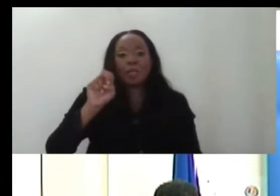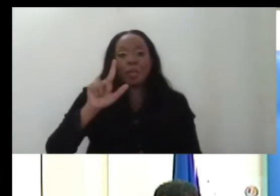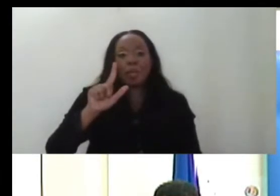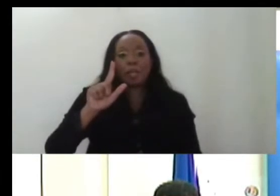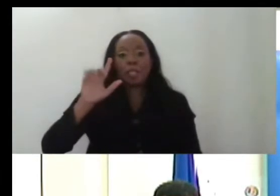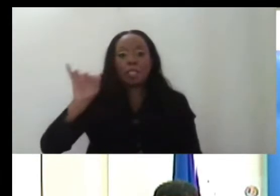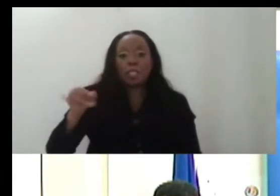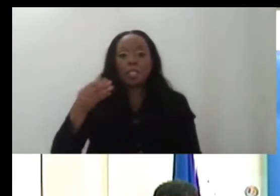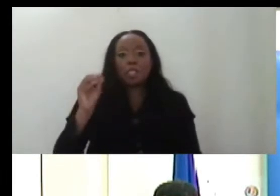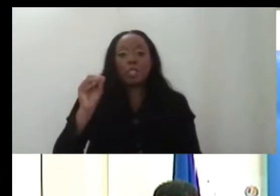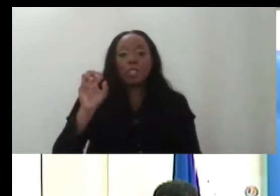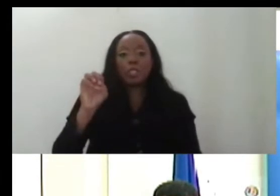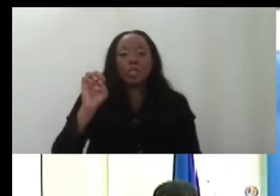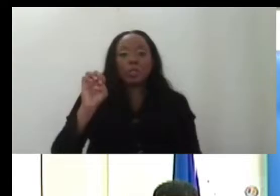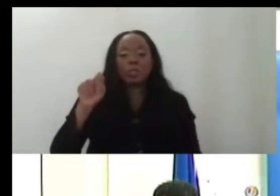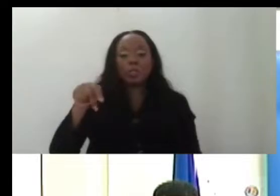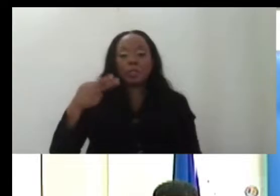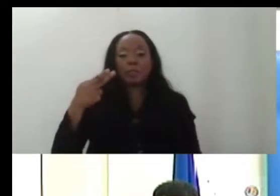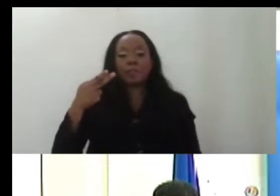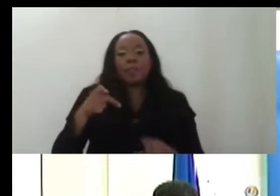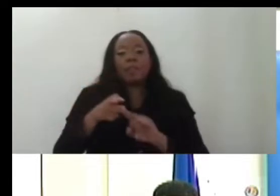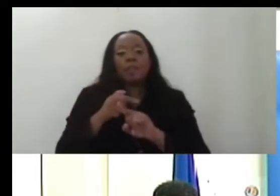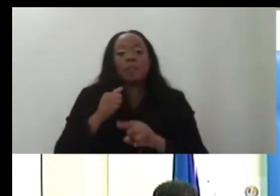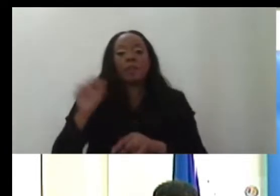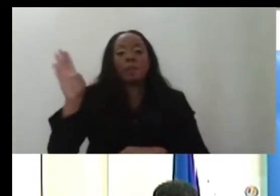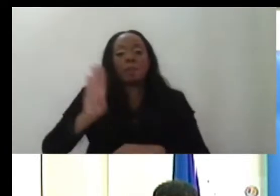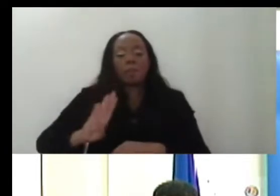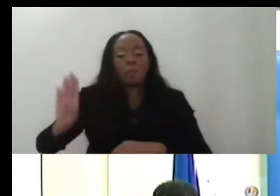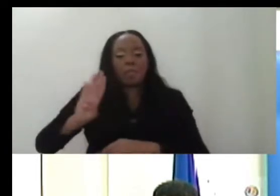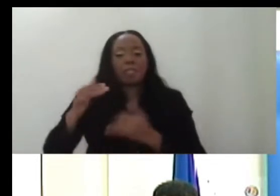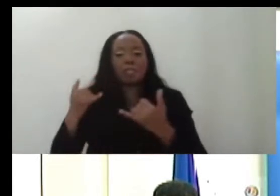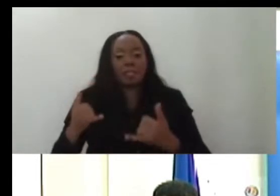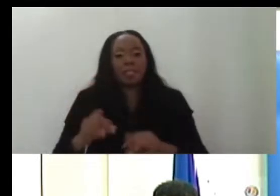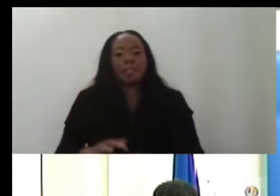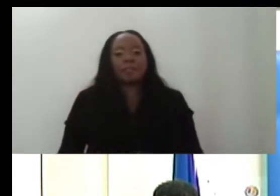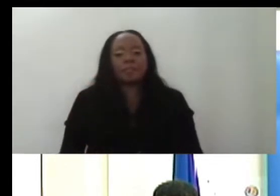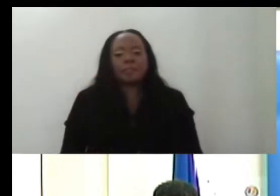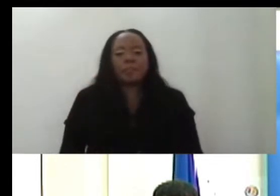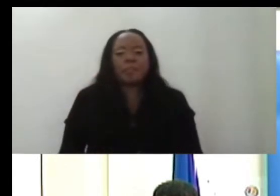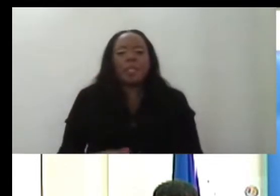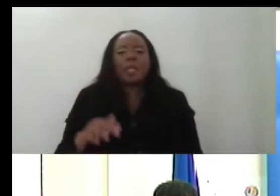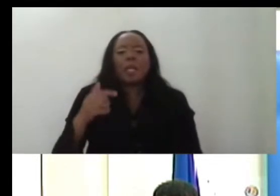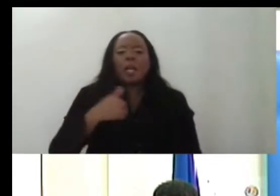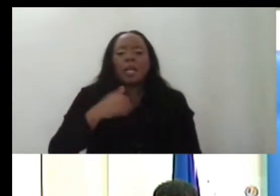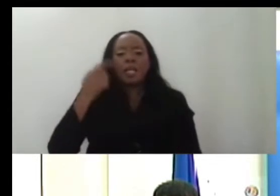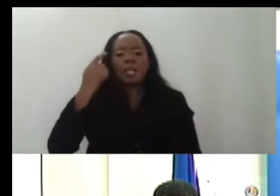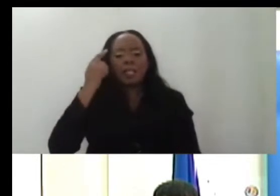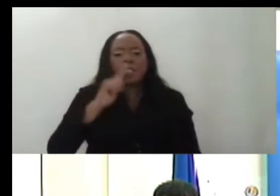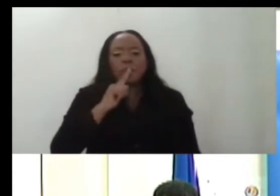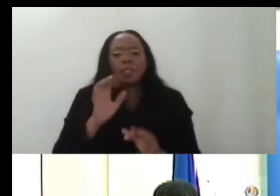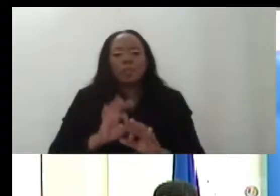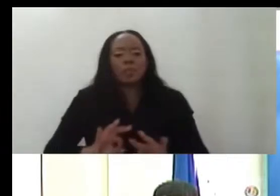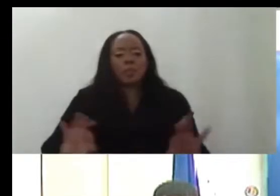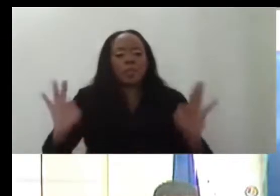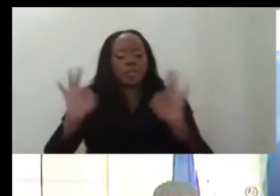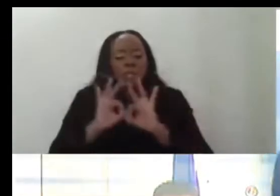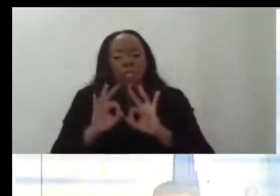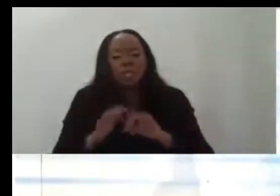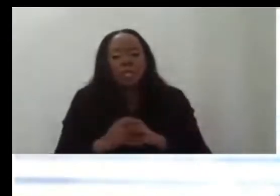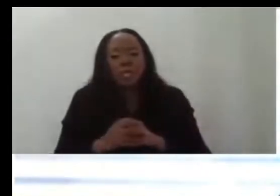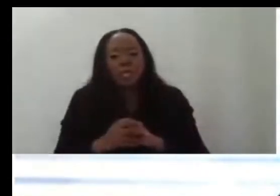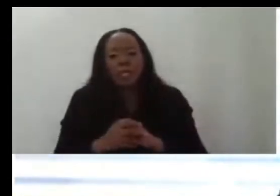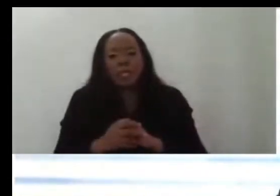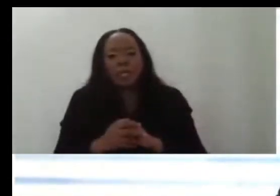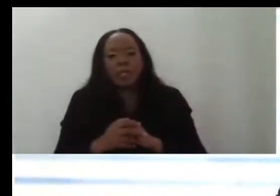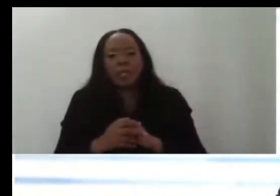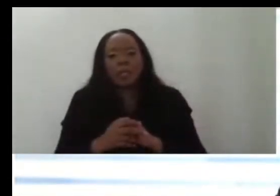You talk about revision of the approach to your port defenses, and this is very important. So I want to find out how soon you will actually